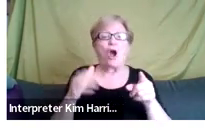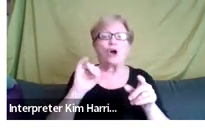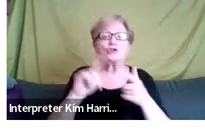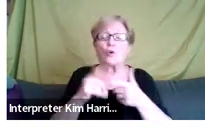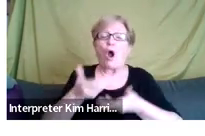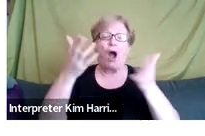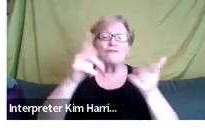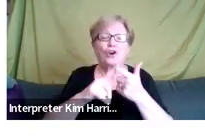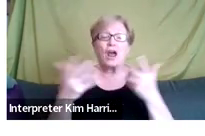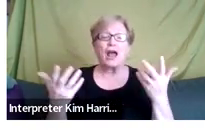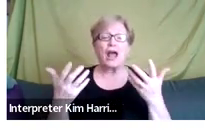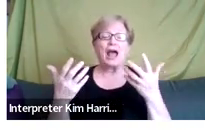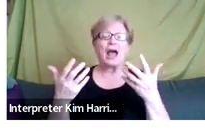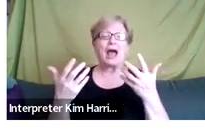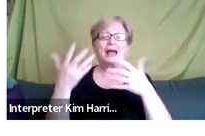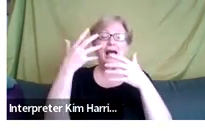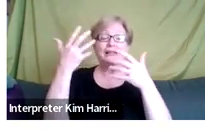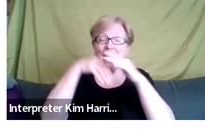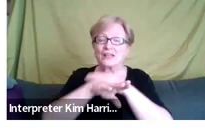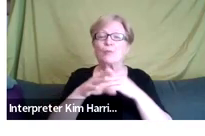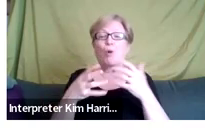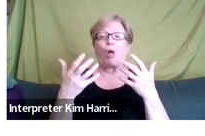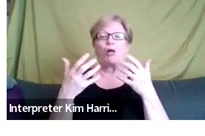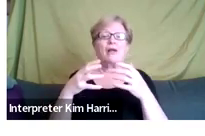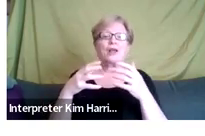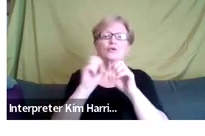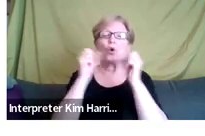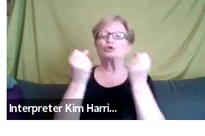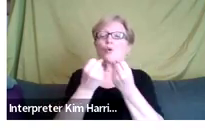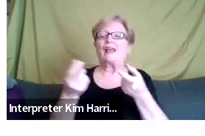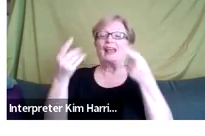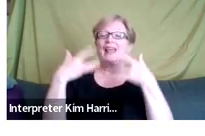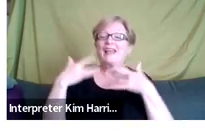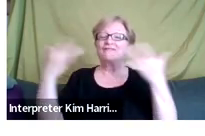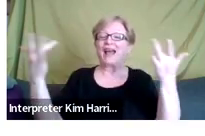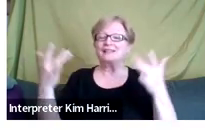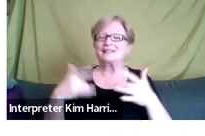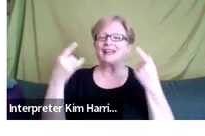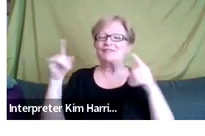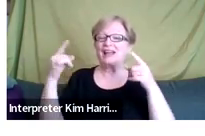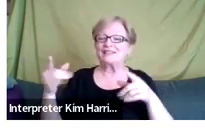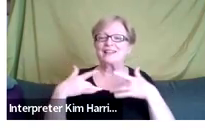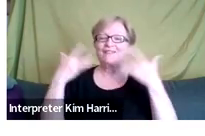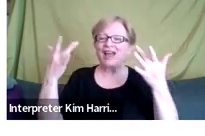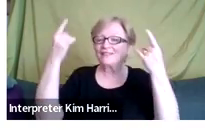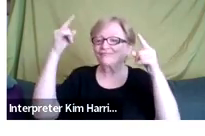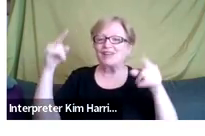is, everyone may, we all have outside of work events that still pertain to where we